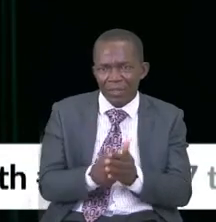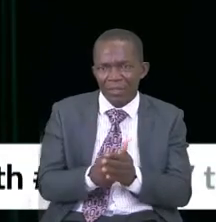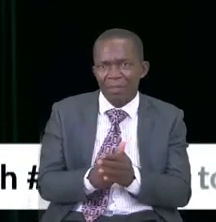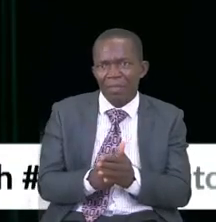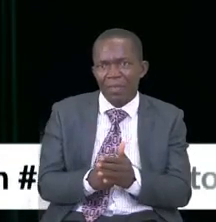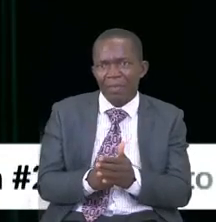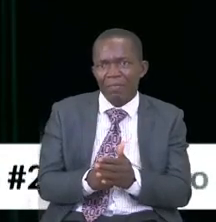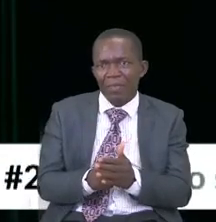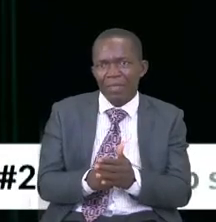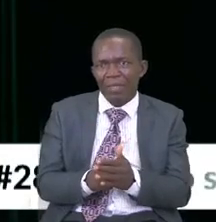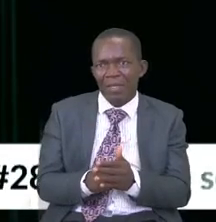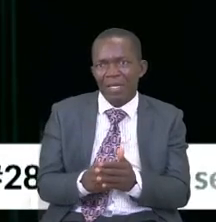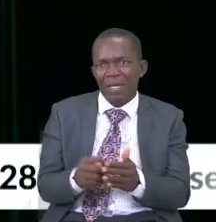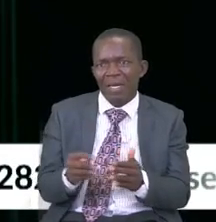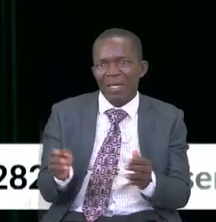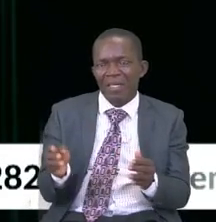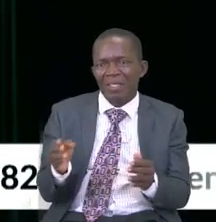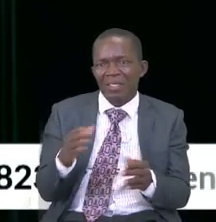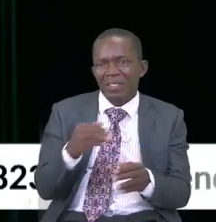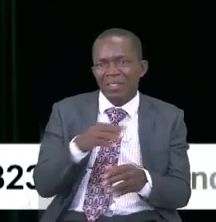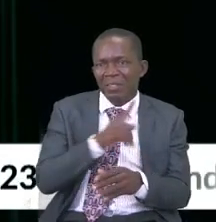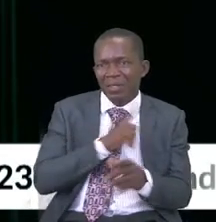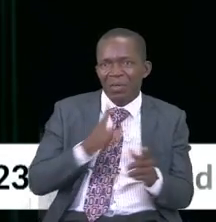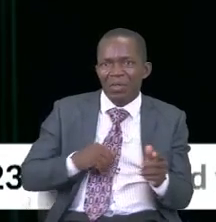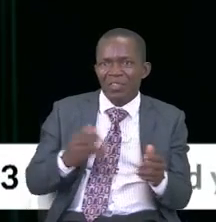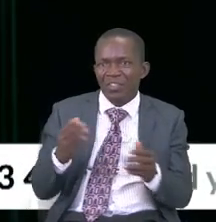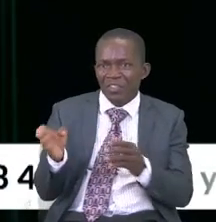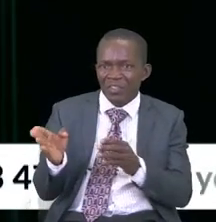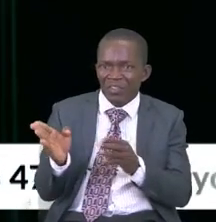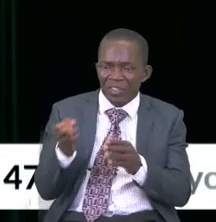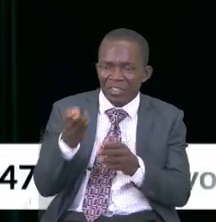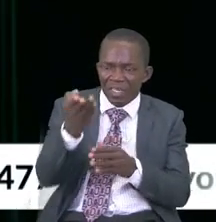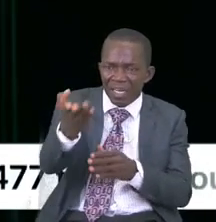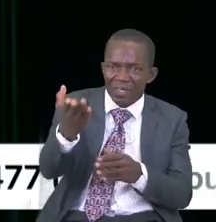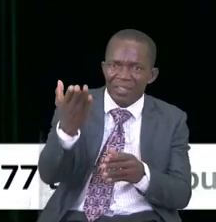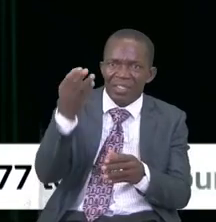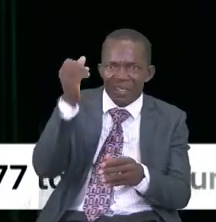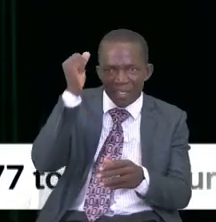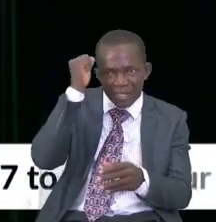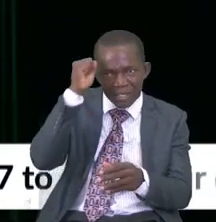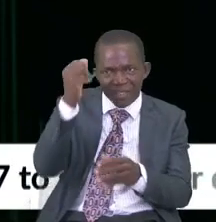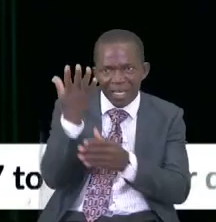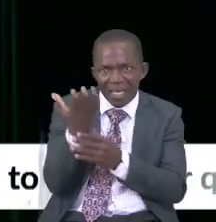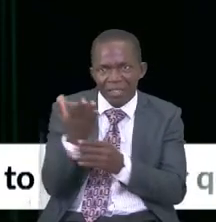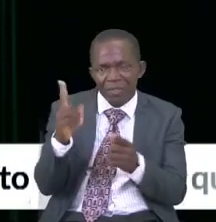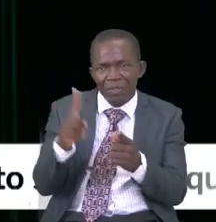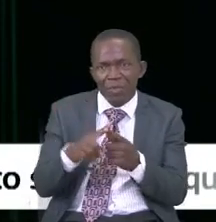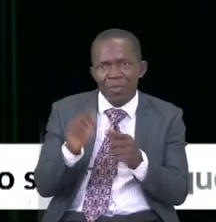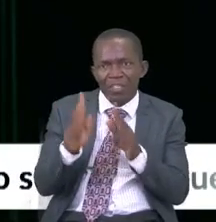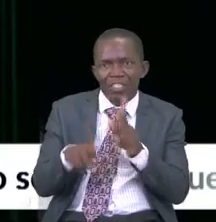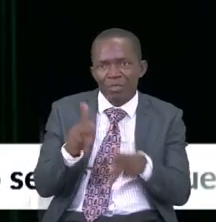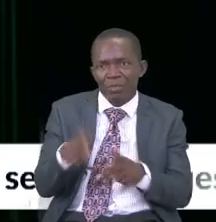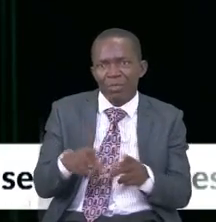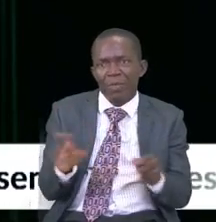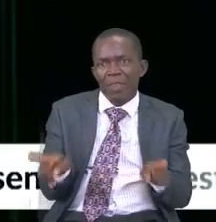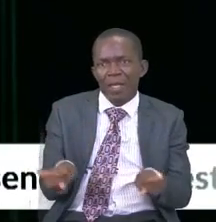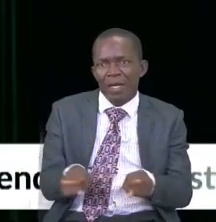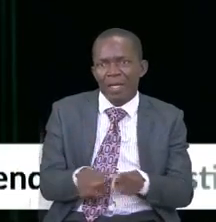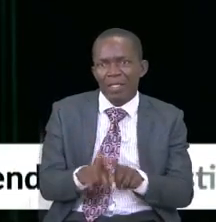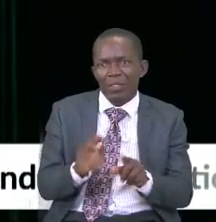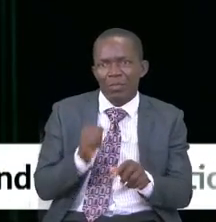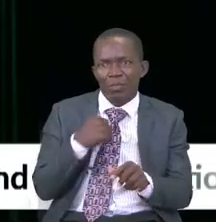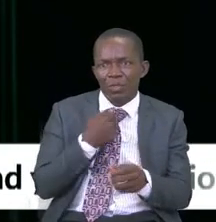out his hand all day long to a gainsaying people. And he began to beckon and plead,